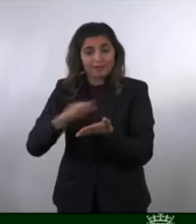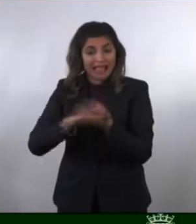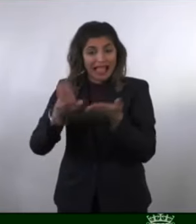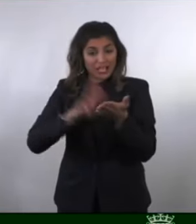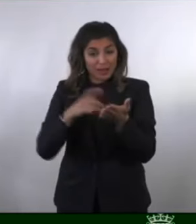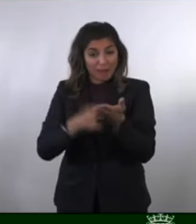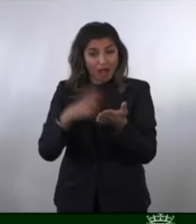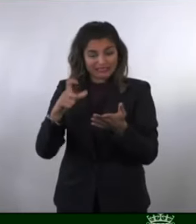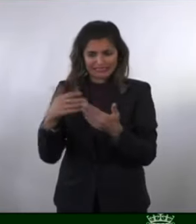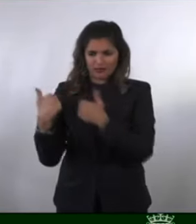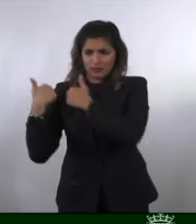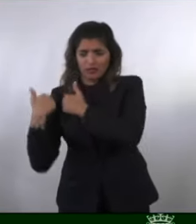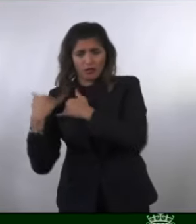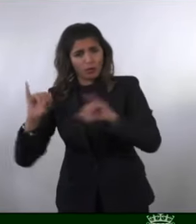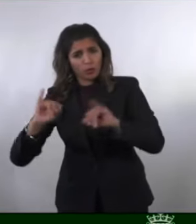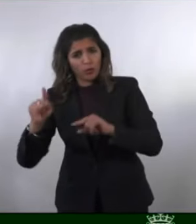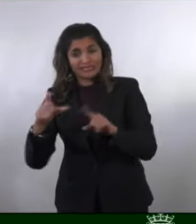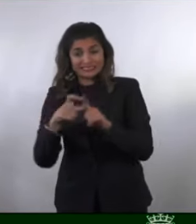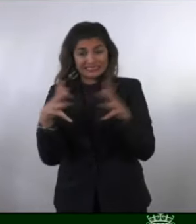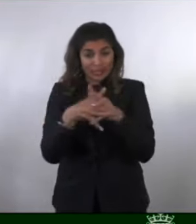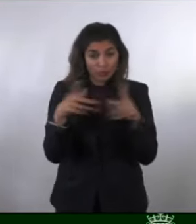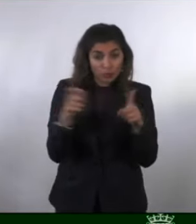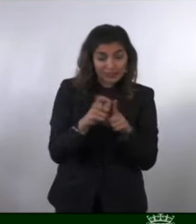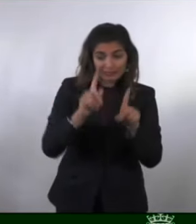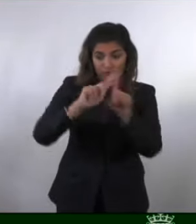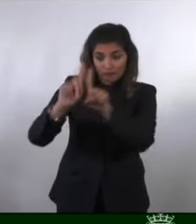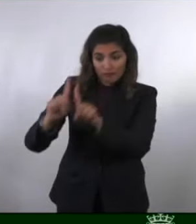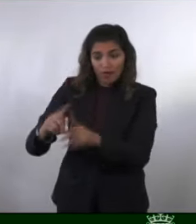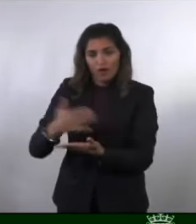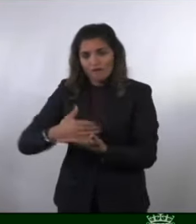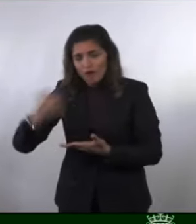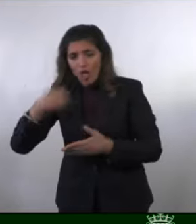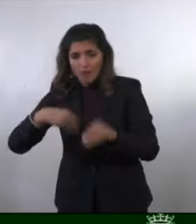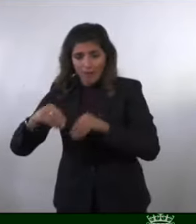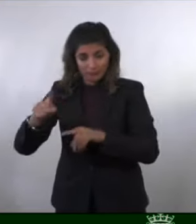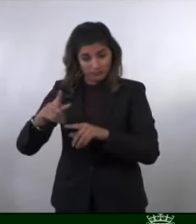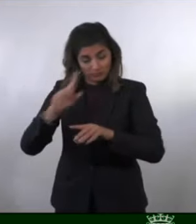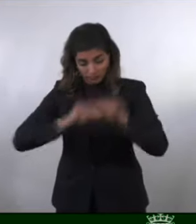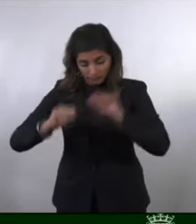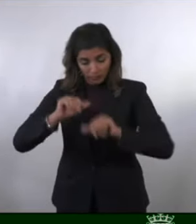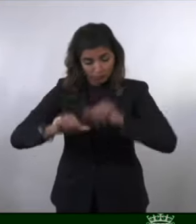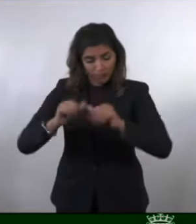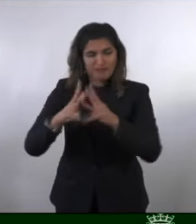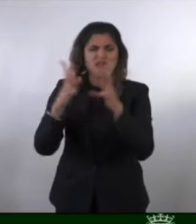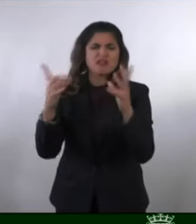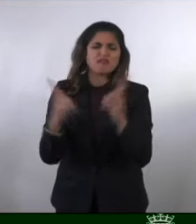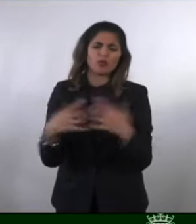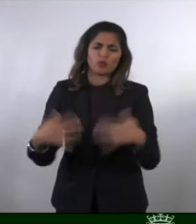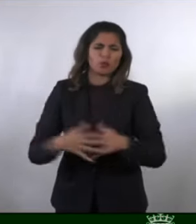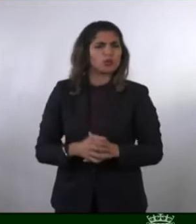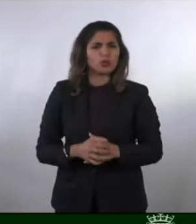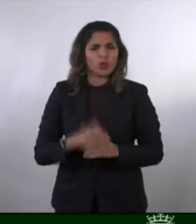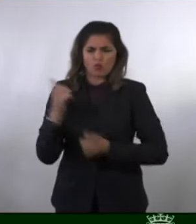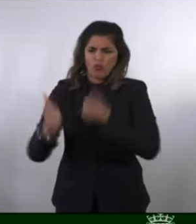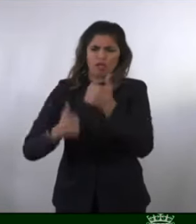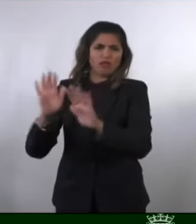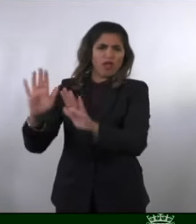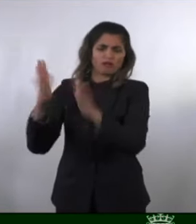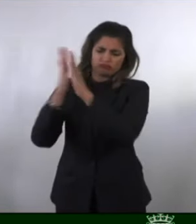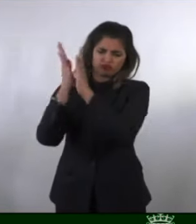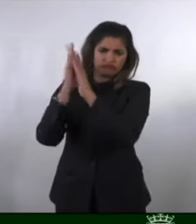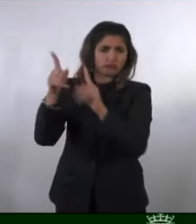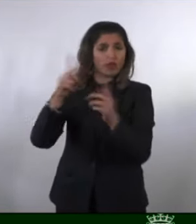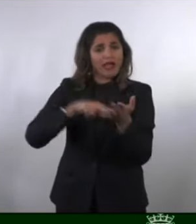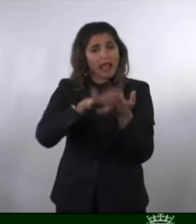universal credit payments in DWP, and of course, as the Secretary of State will be aware, the heroic efforts of those who work in the National Health